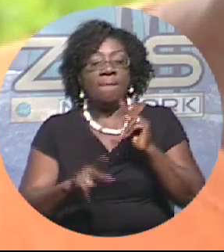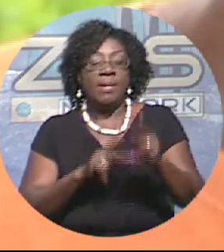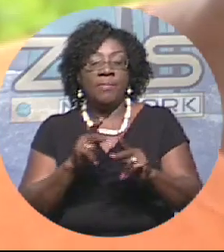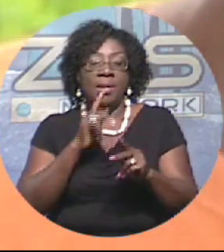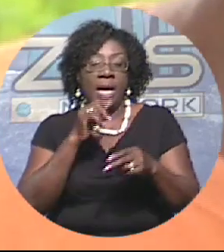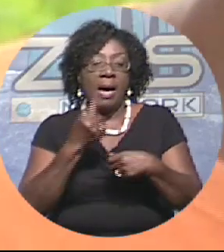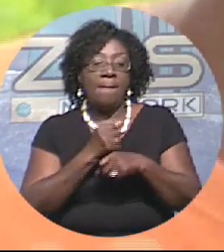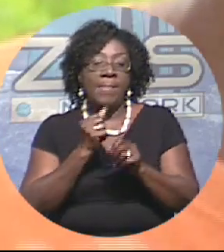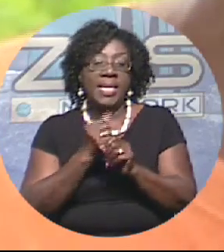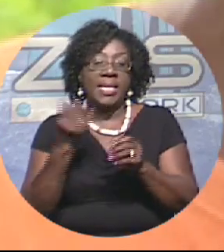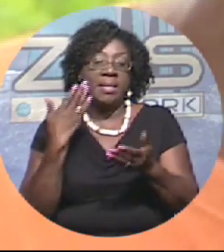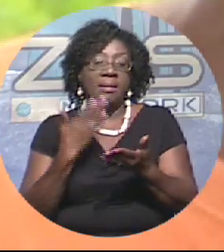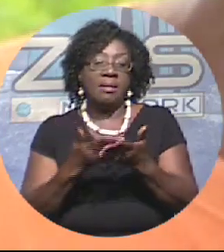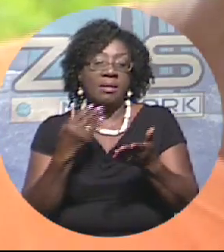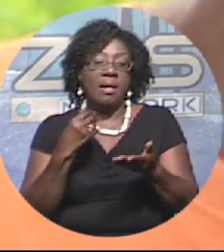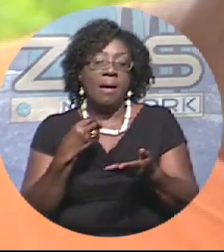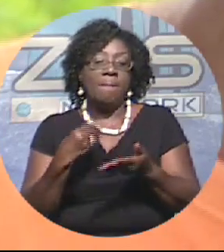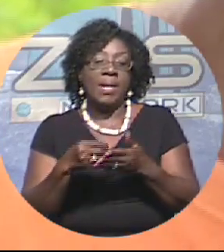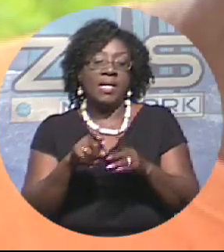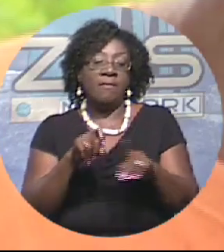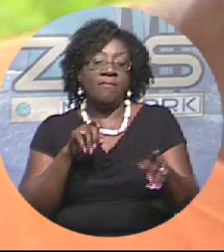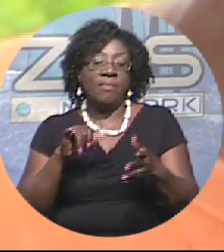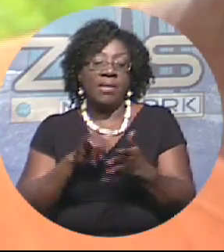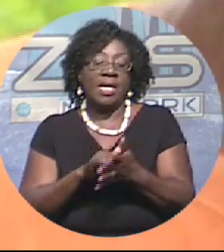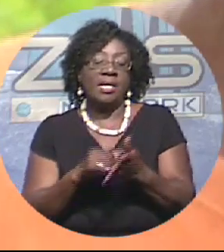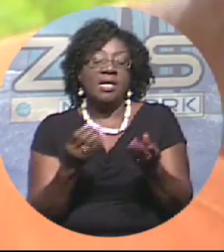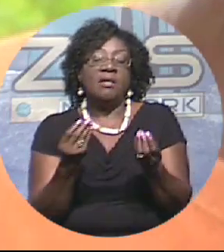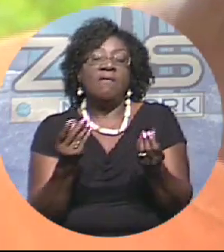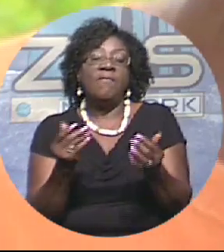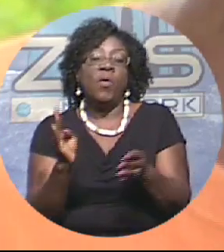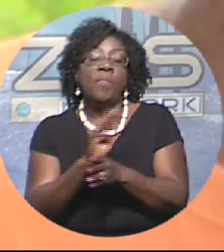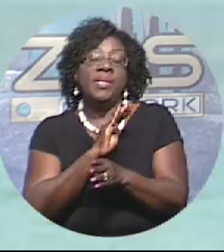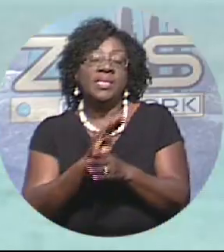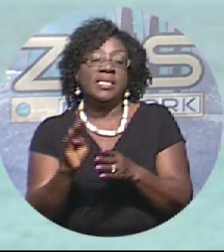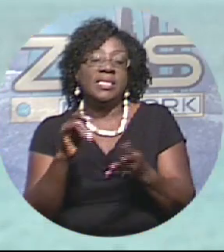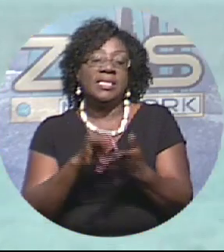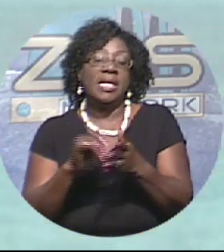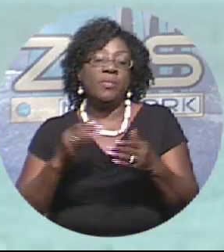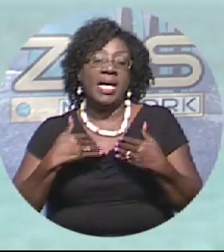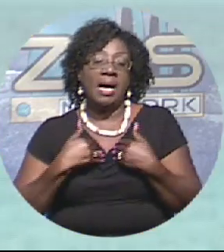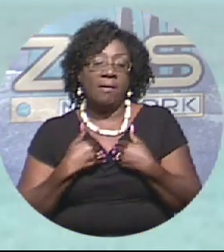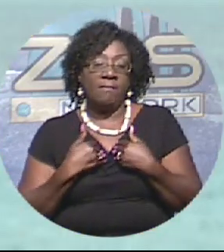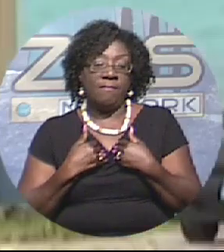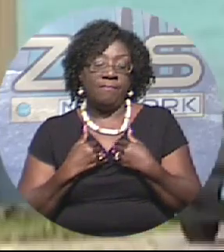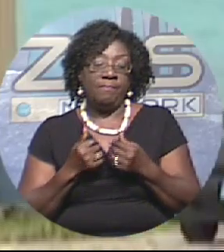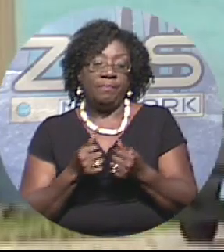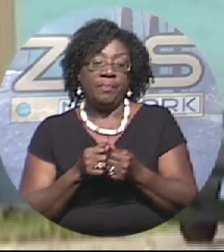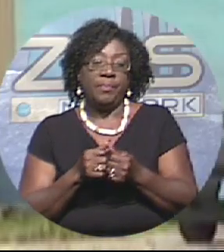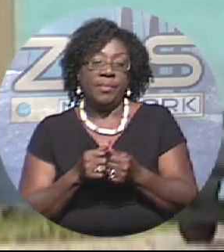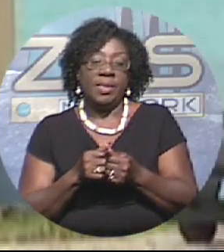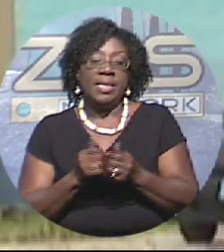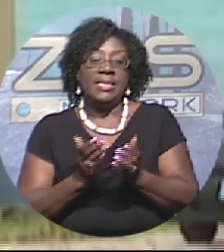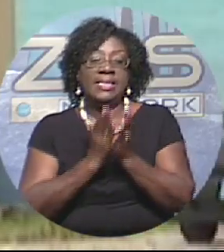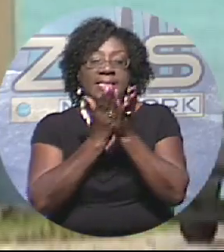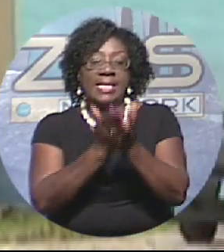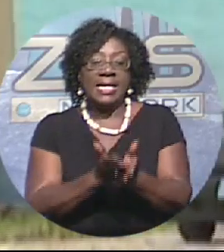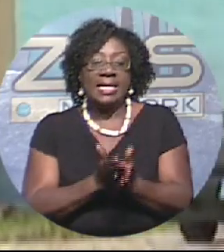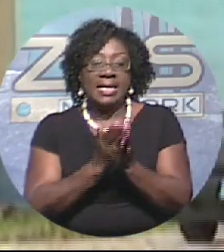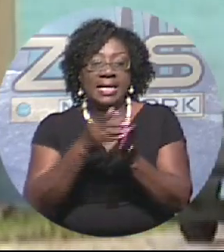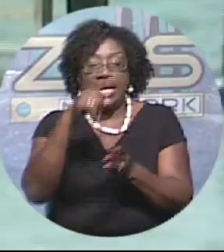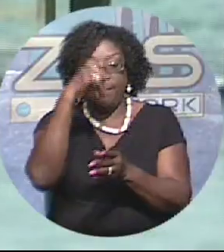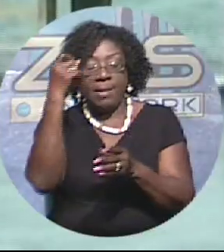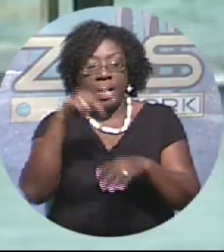good money, and the few businesses that we have, we're employing people. Now, sailing in Black Point is always competitive.